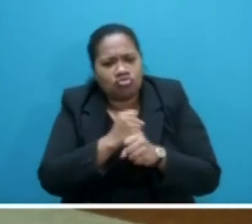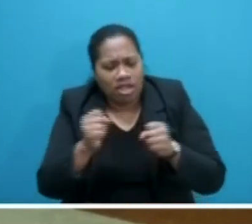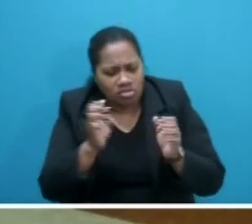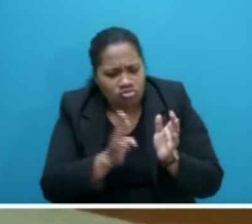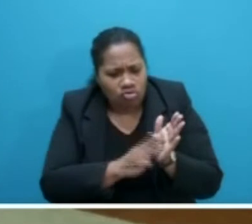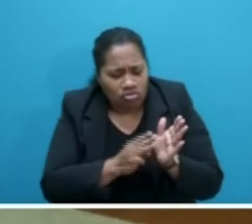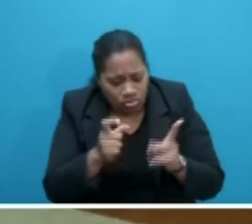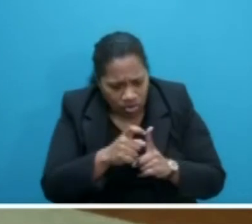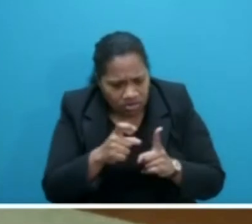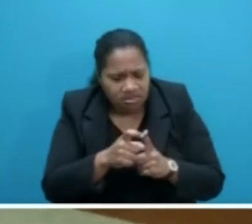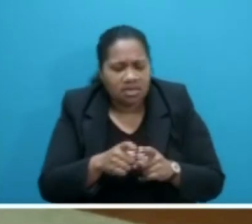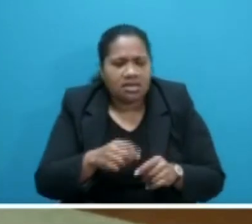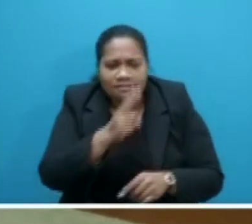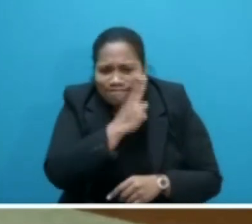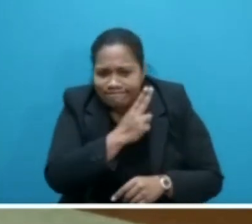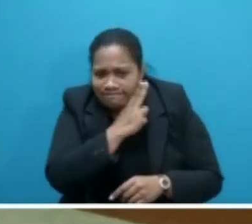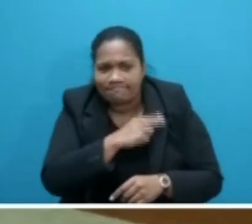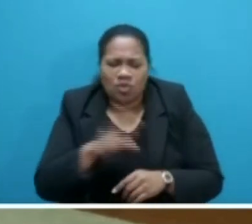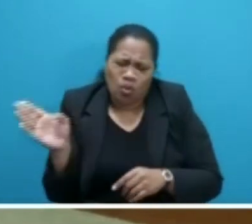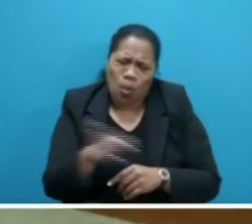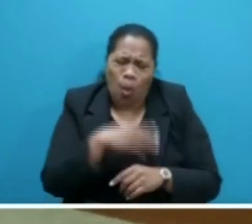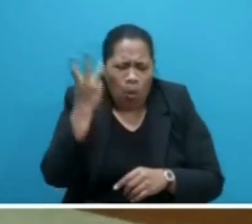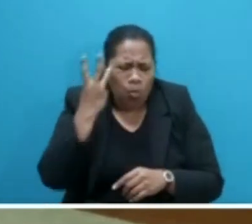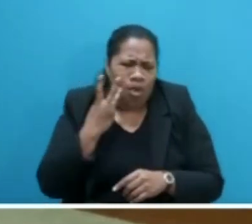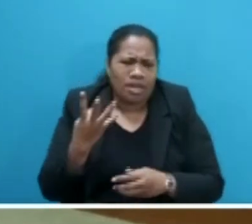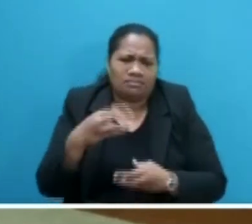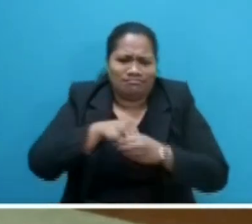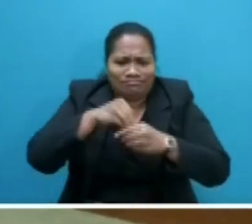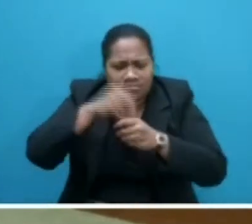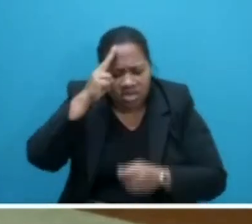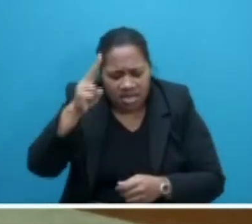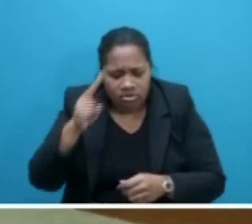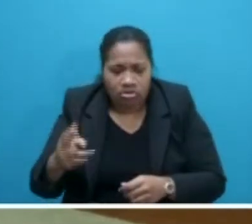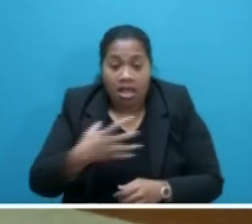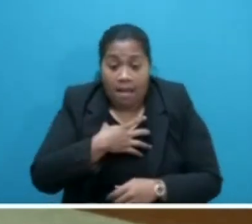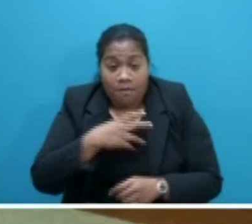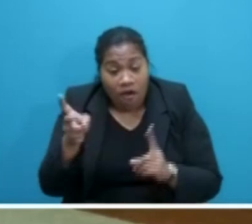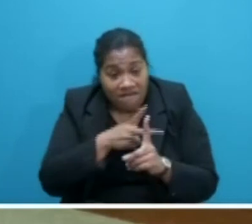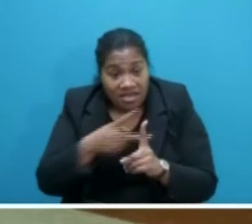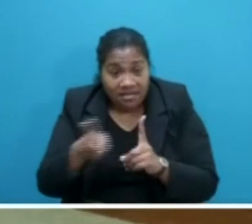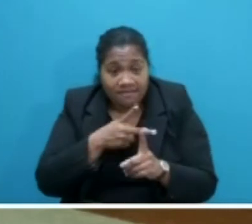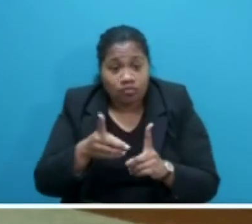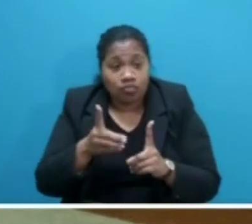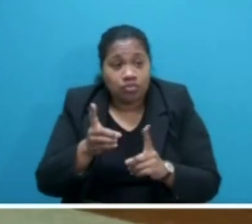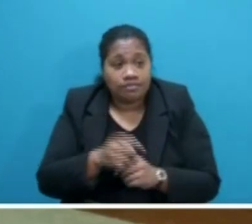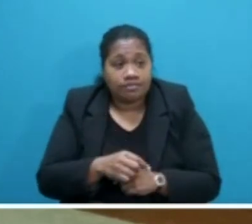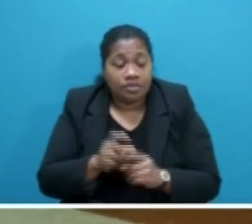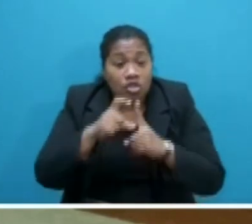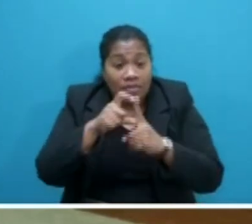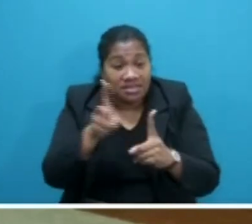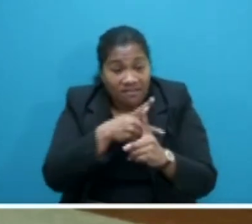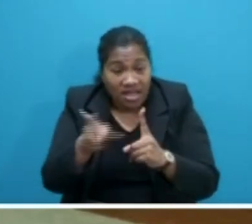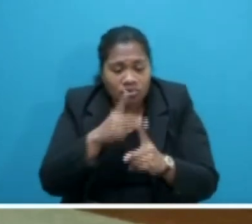and women with whom we share this nation. More victims of domestic violence are coming forward to report their